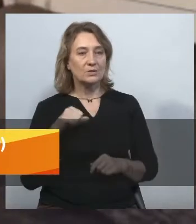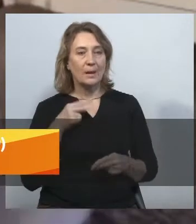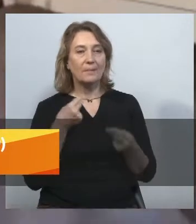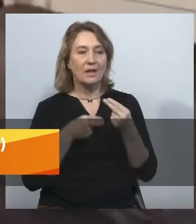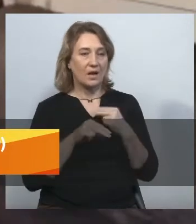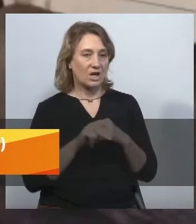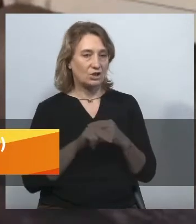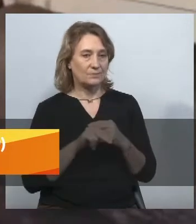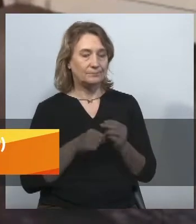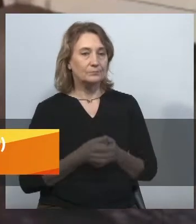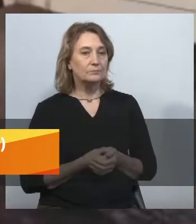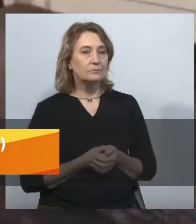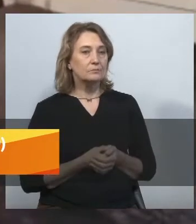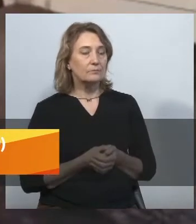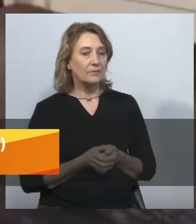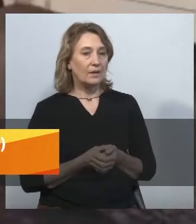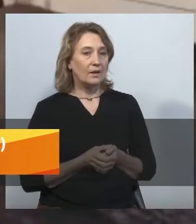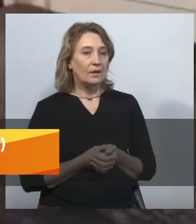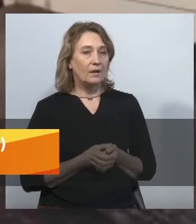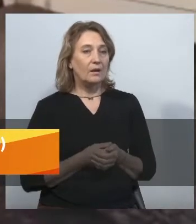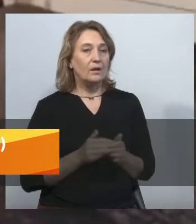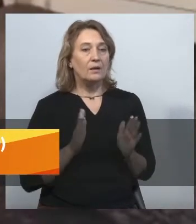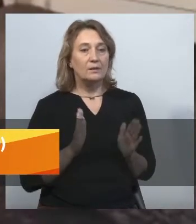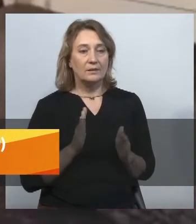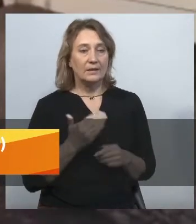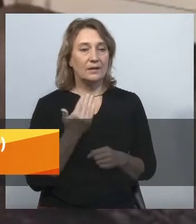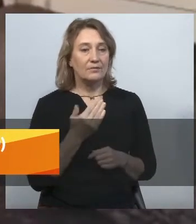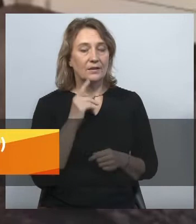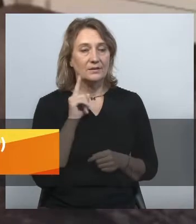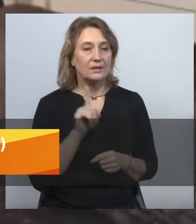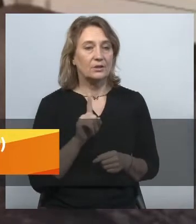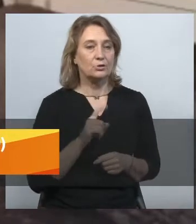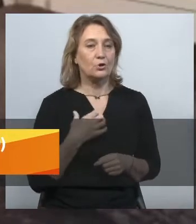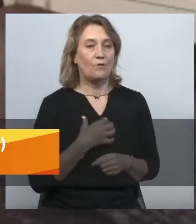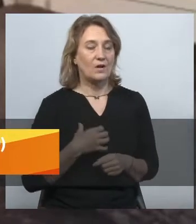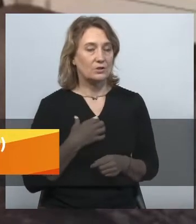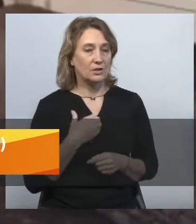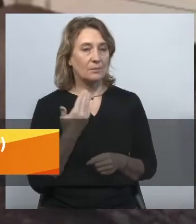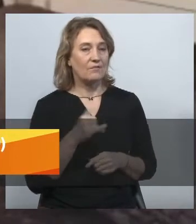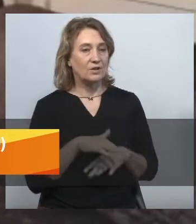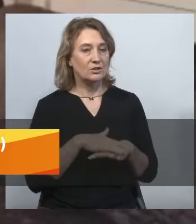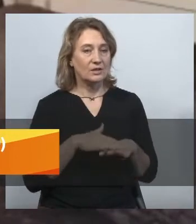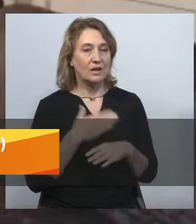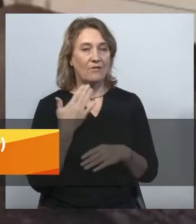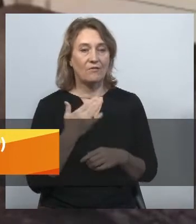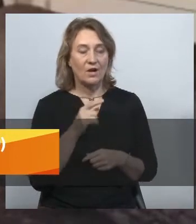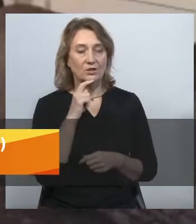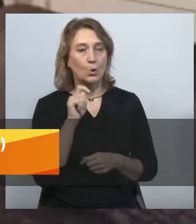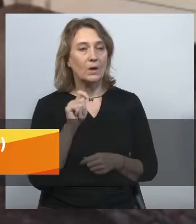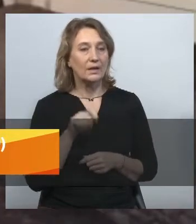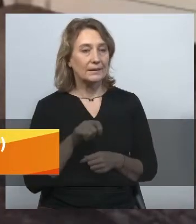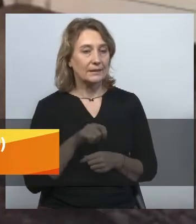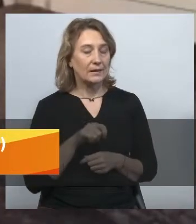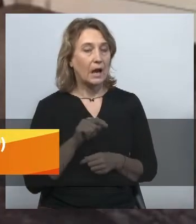and only you will know what is possible in your market, in your organisation, in your country, but to the greatest extent